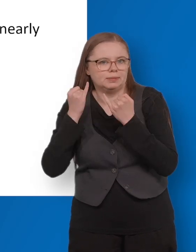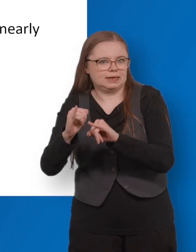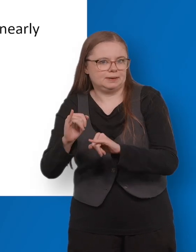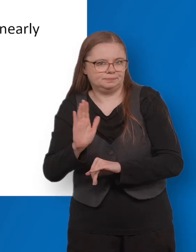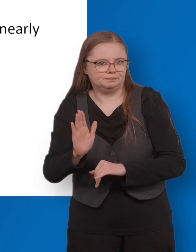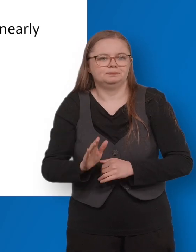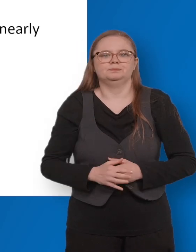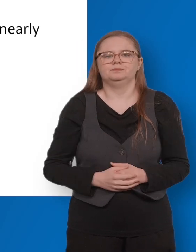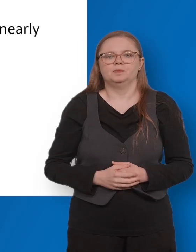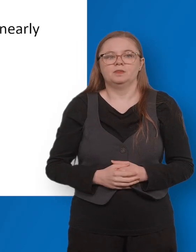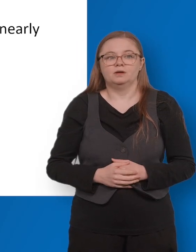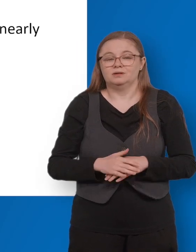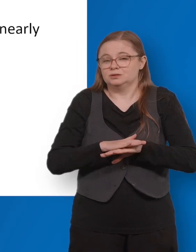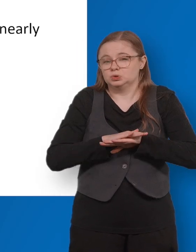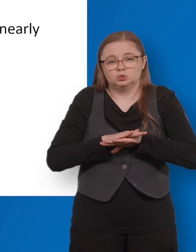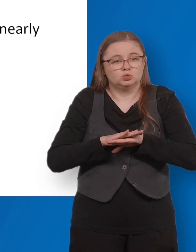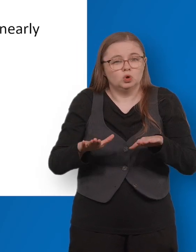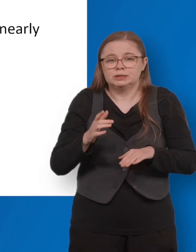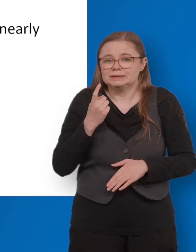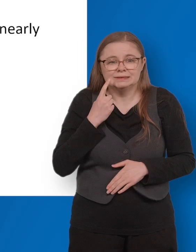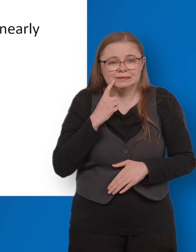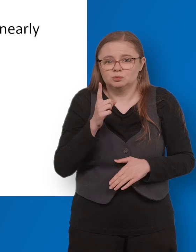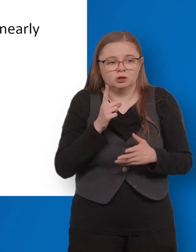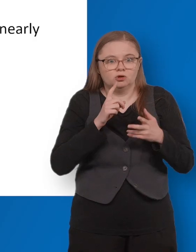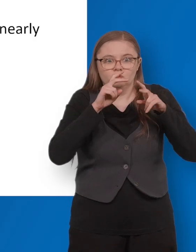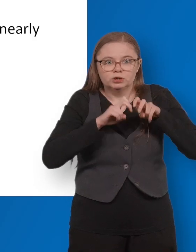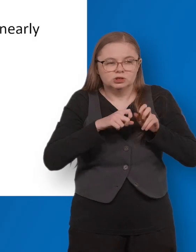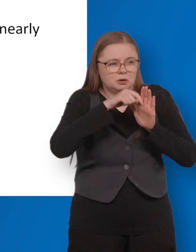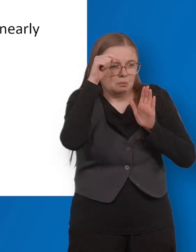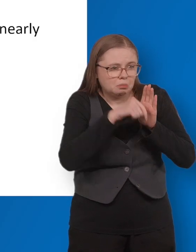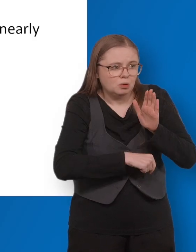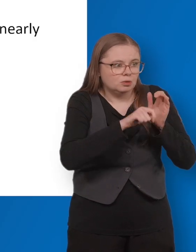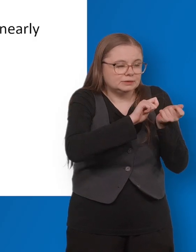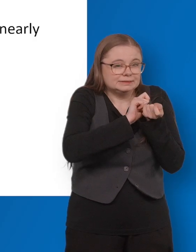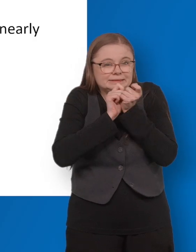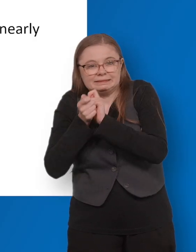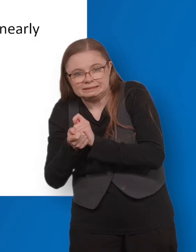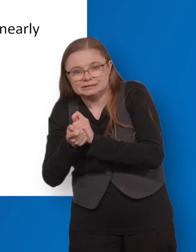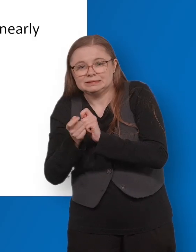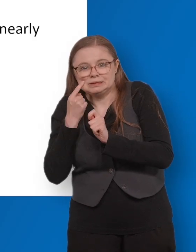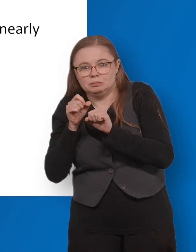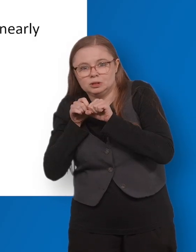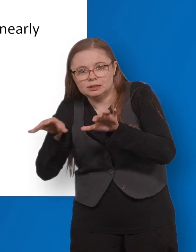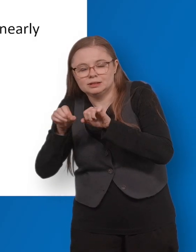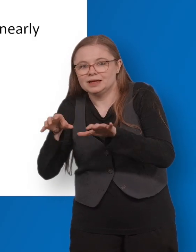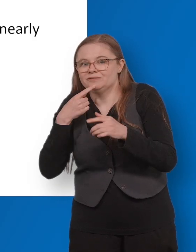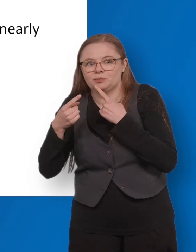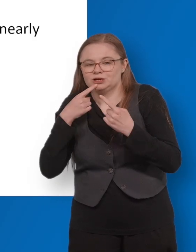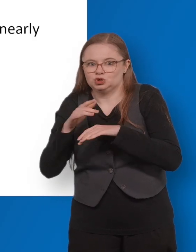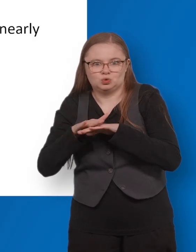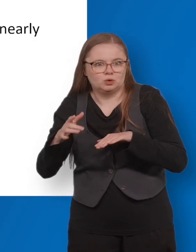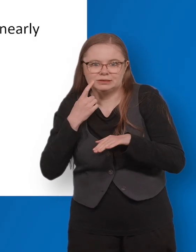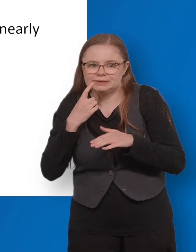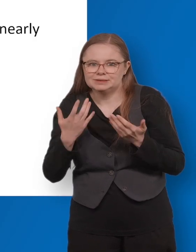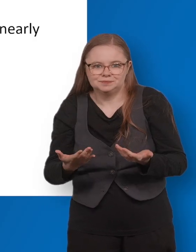distill academic research into simple messages, right? Here's a surprise. And multiple channels for dissemination were